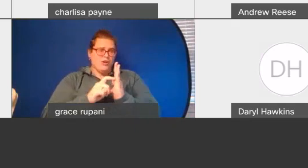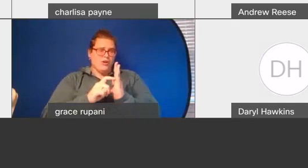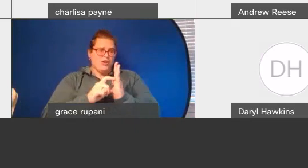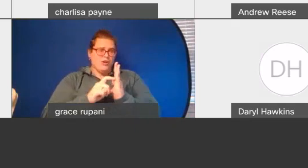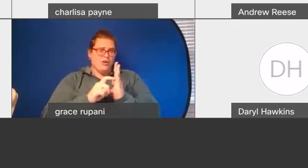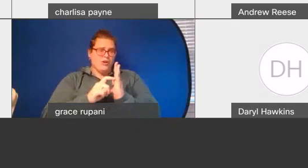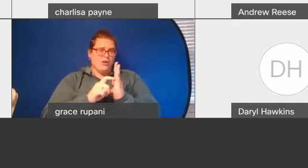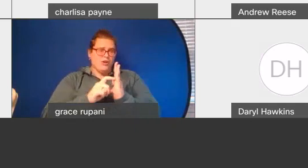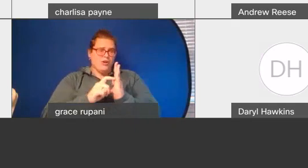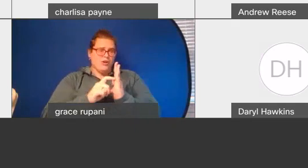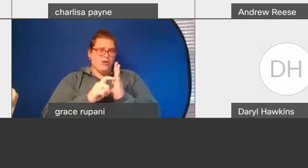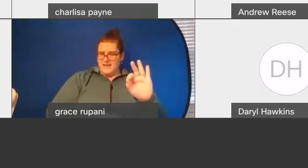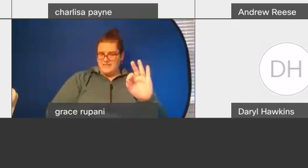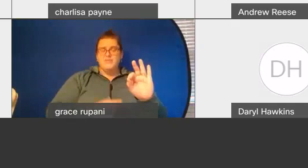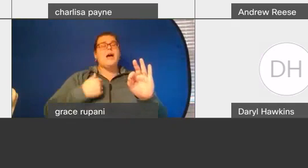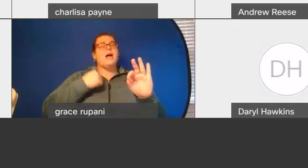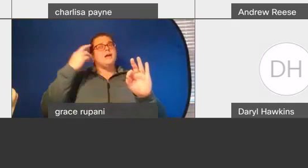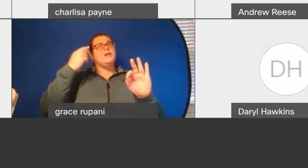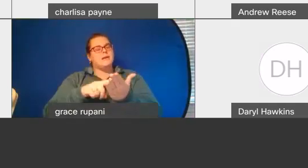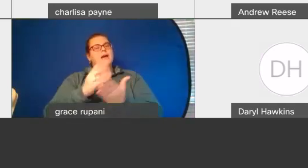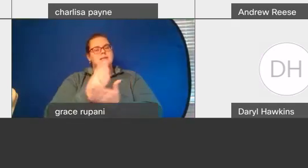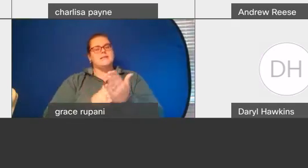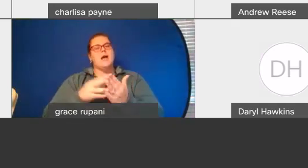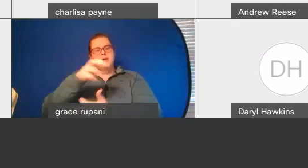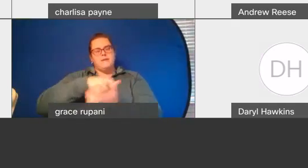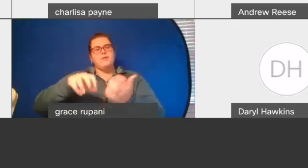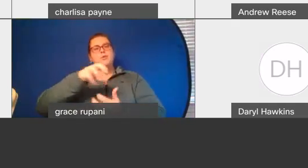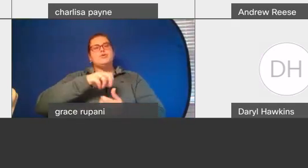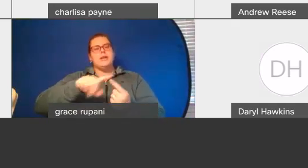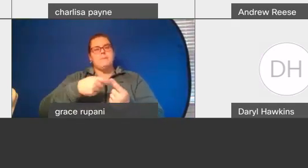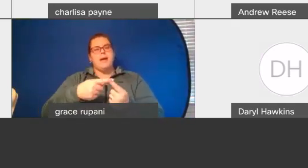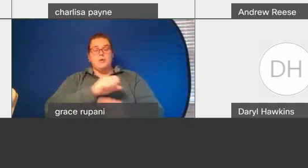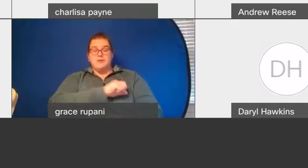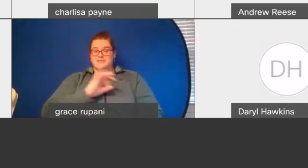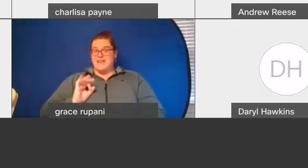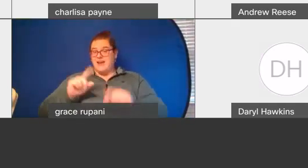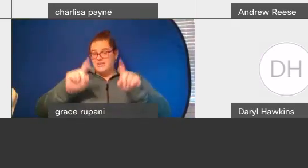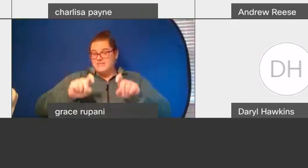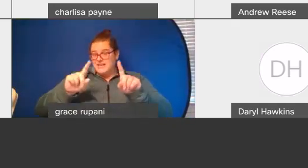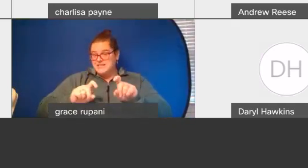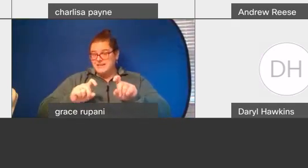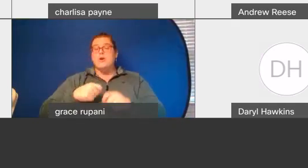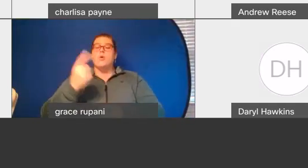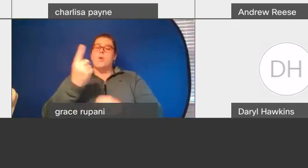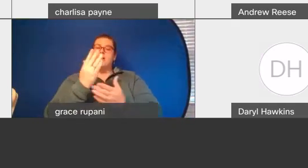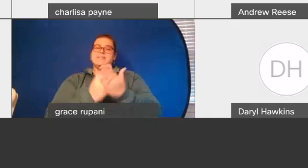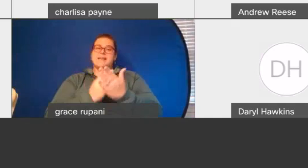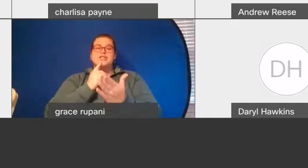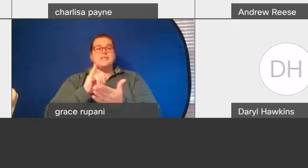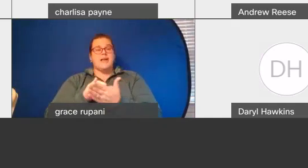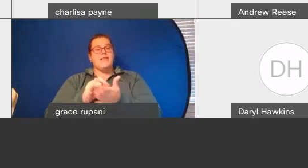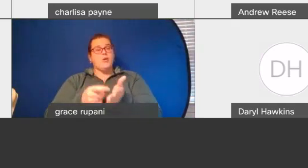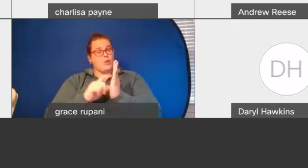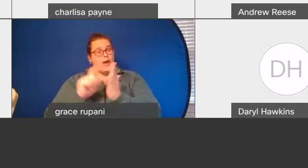that there was some confusion because of the testing of staff. It said in one section testing weekly, but that's also